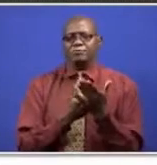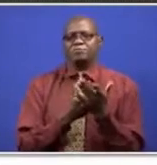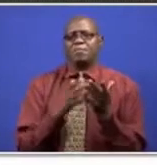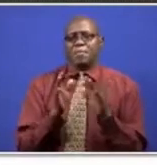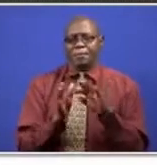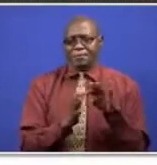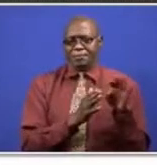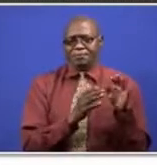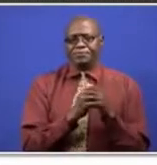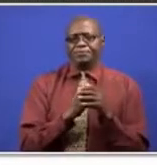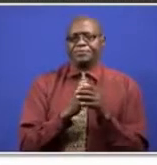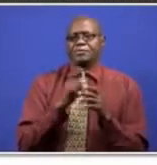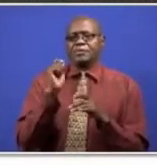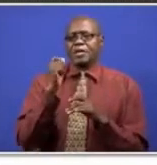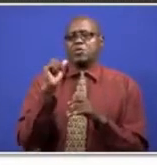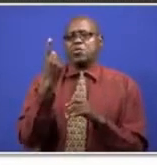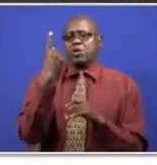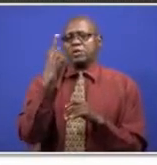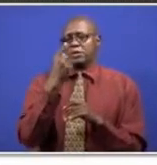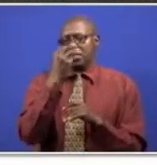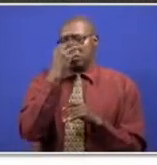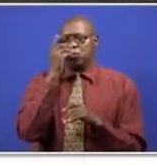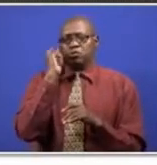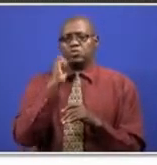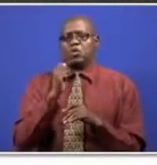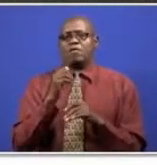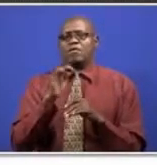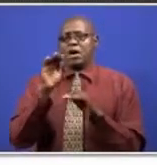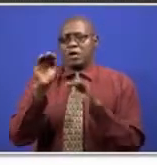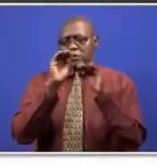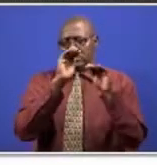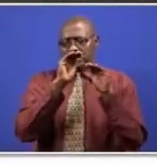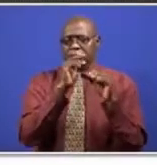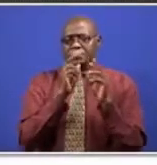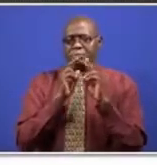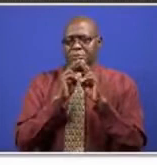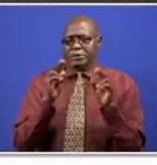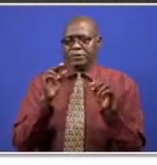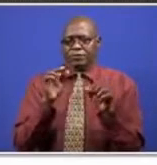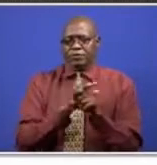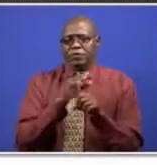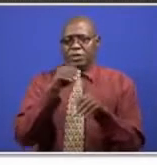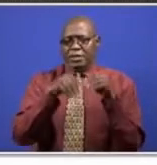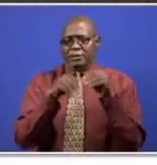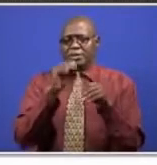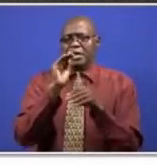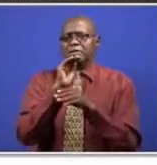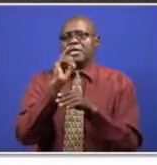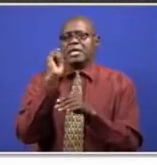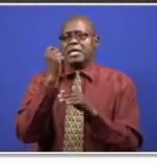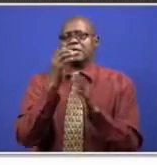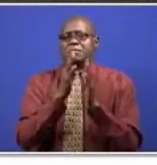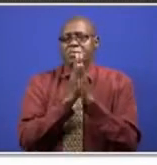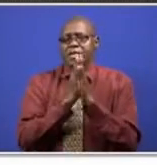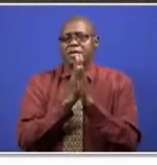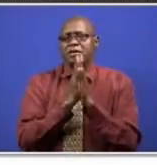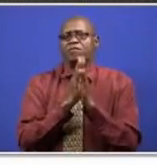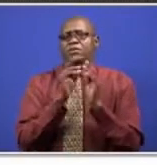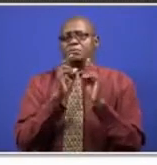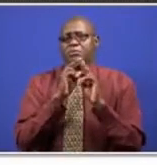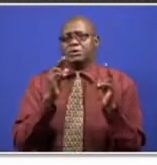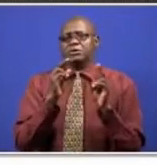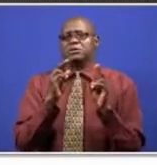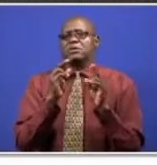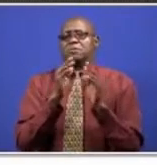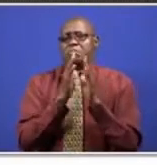The Kenya Kwanza presidential candidate William Ruto has called for a peaceful election, urging Kenyans to pray for peace. Speaking during a prayer meeting organized